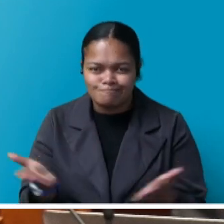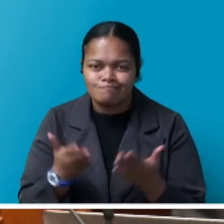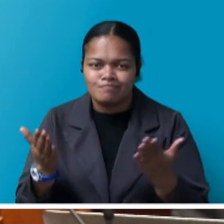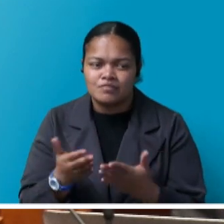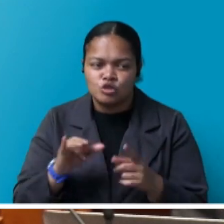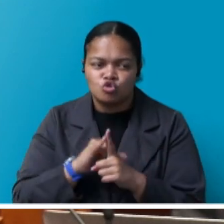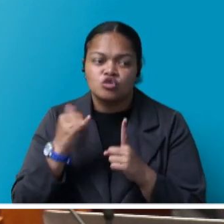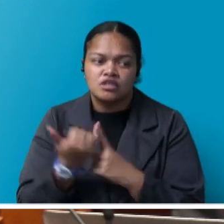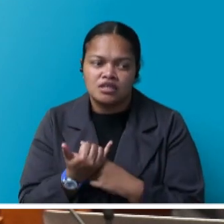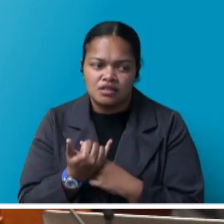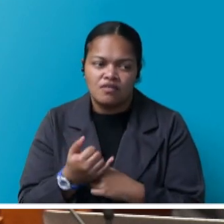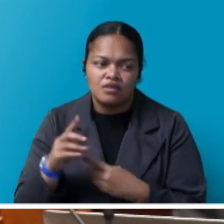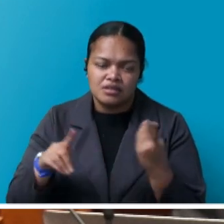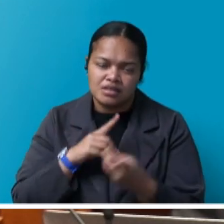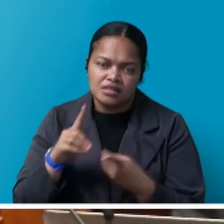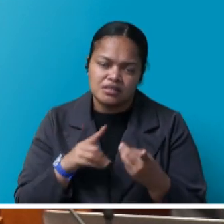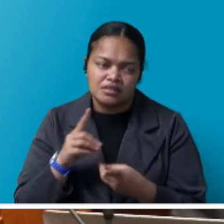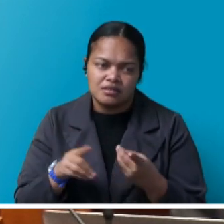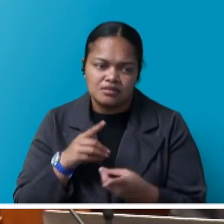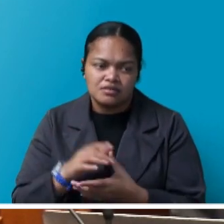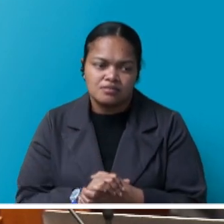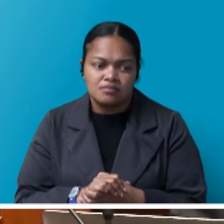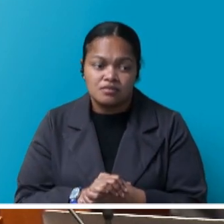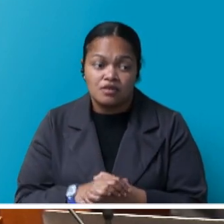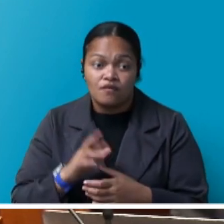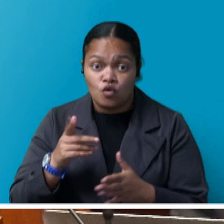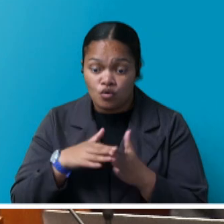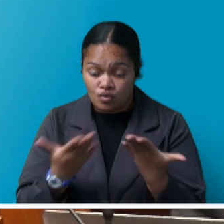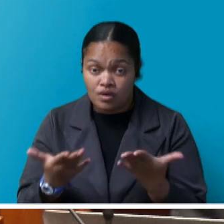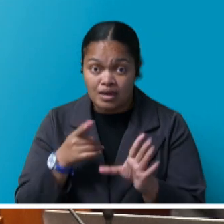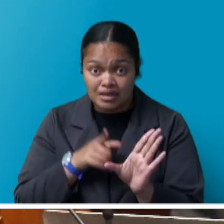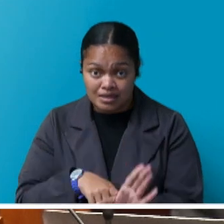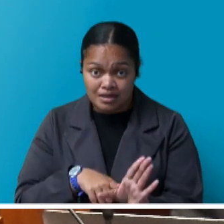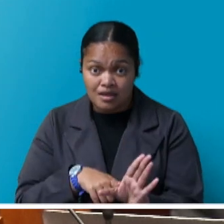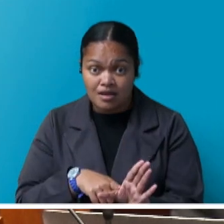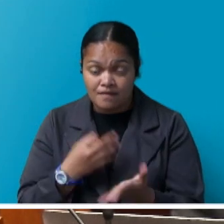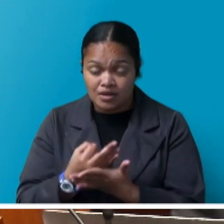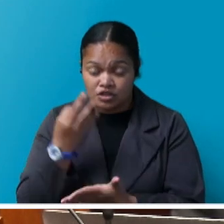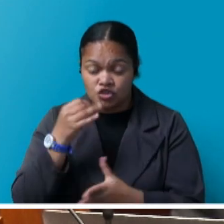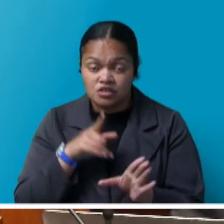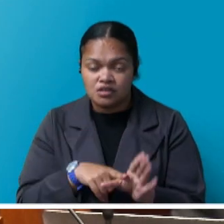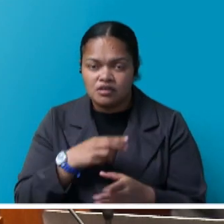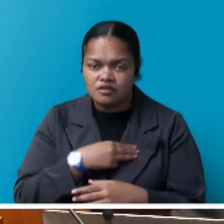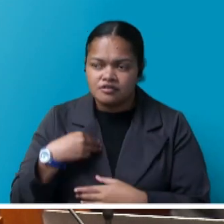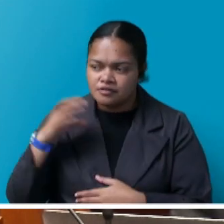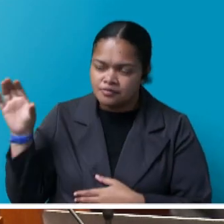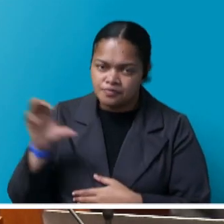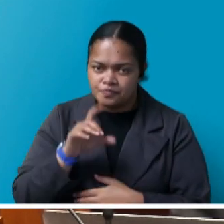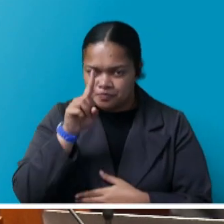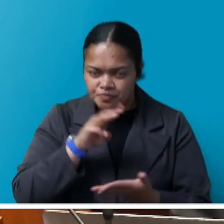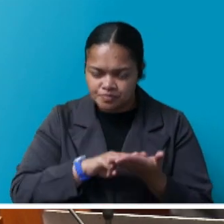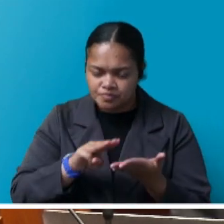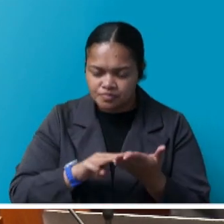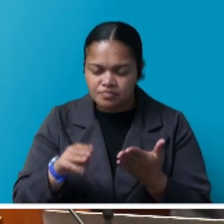approach to disaster management. For the current financial year, Mr. Speaker, sir, the Ministry was allocated a $1 million budget